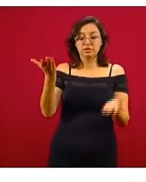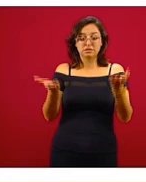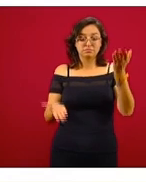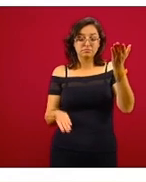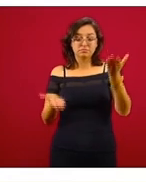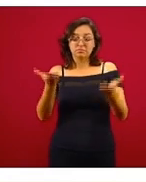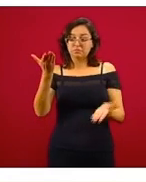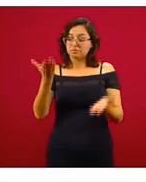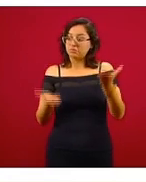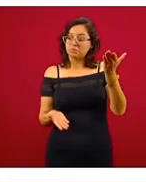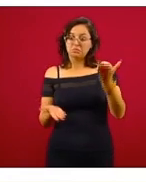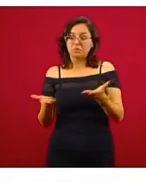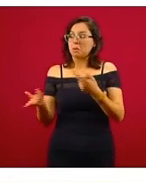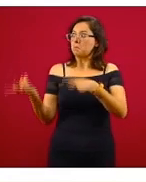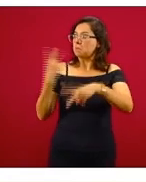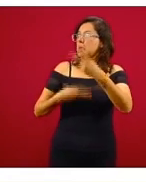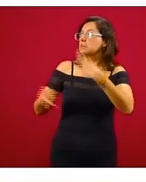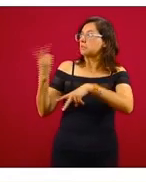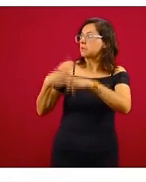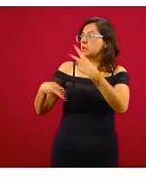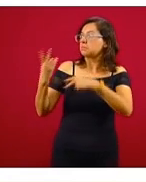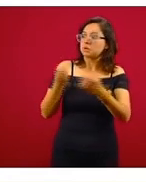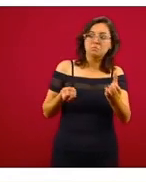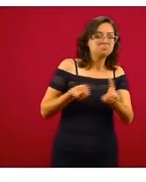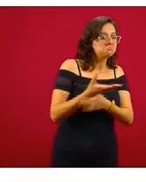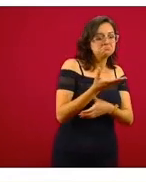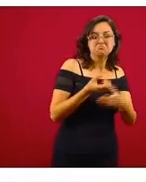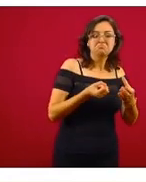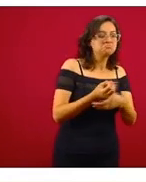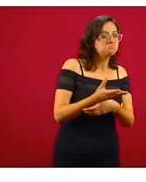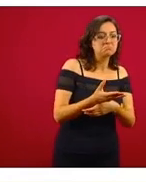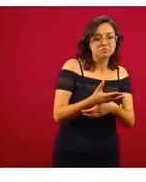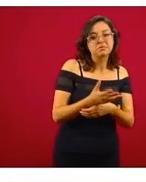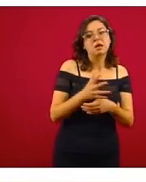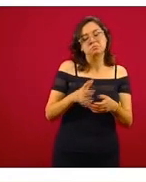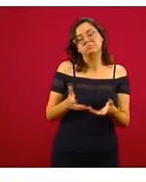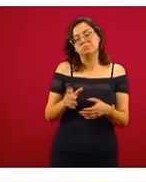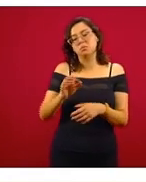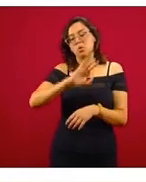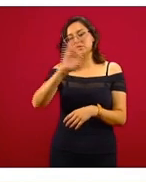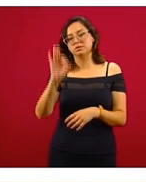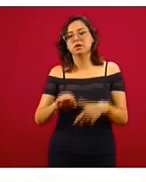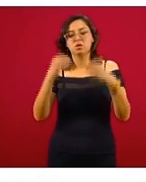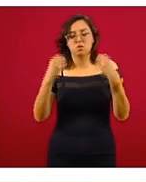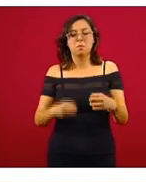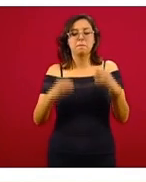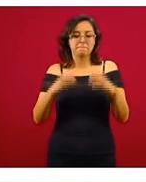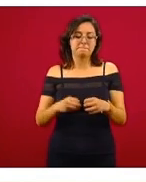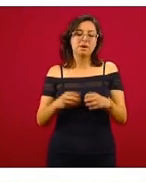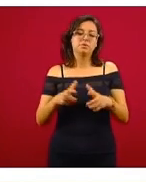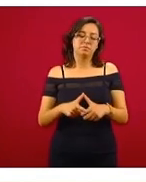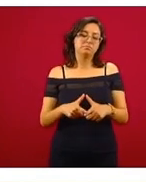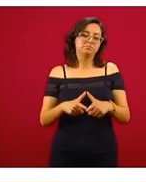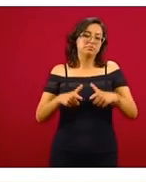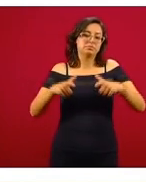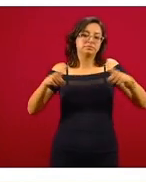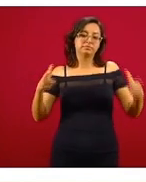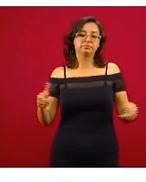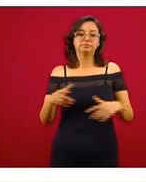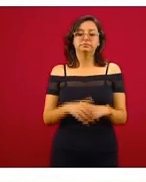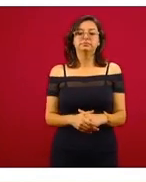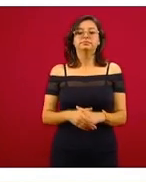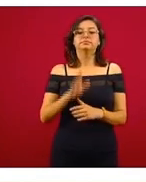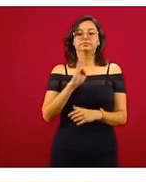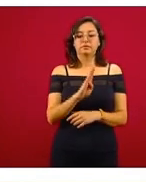are not using these beds anymore. But we also have every day we have new patients that come into the hospital and need